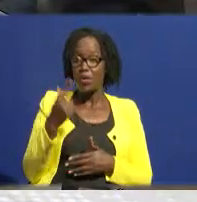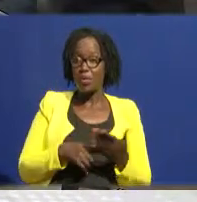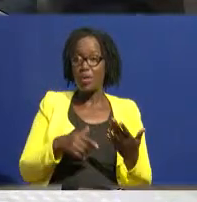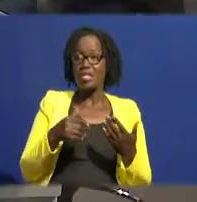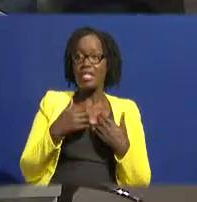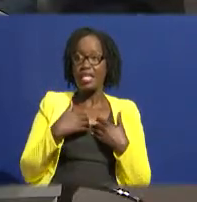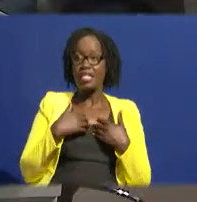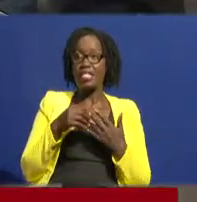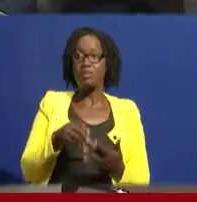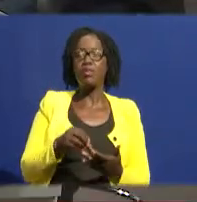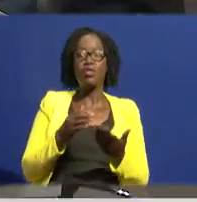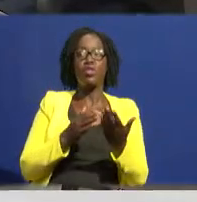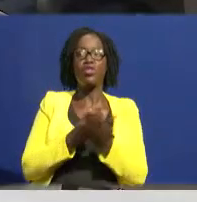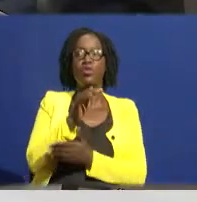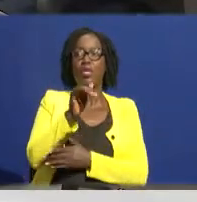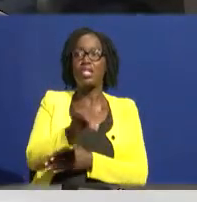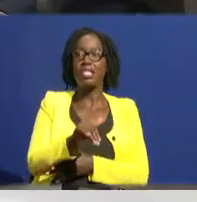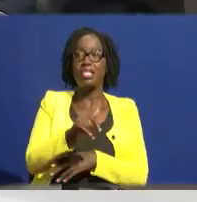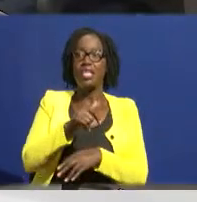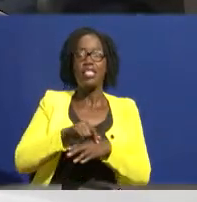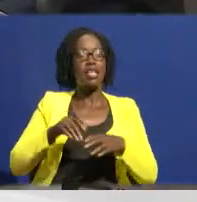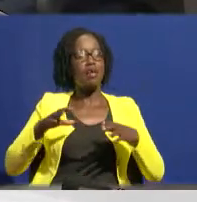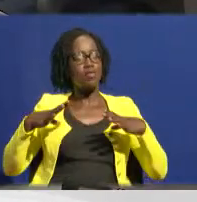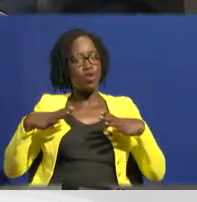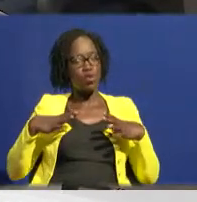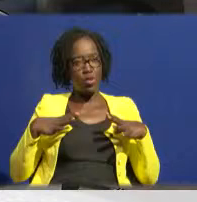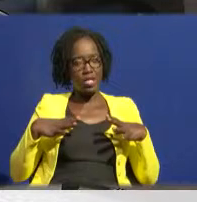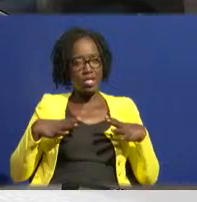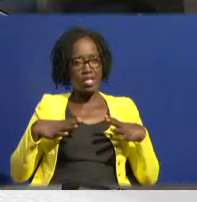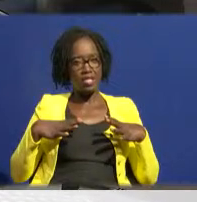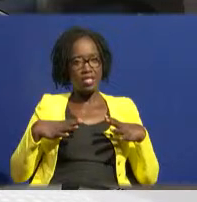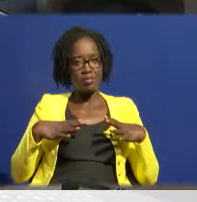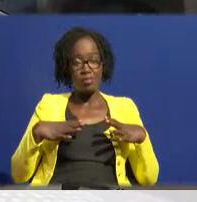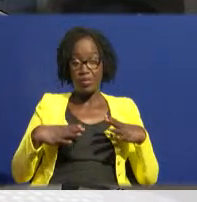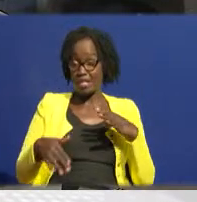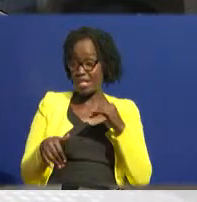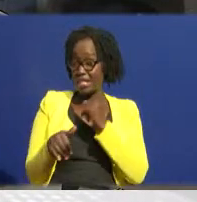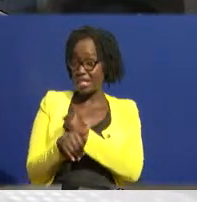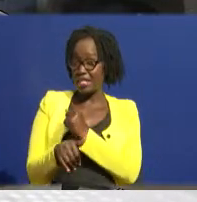up, and especially to ensure that during the holidays, which is a red zone,